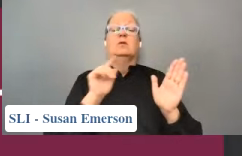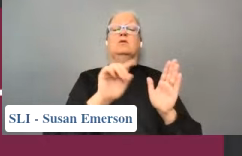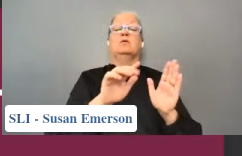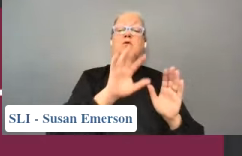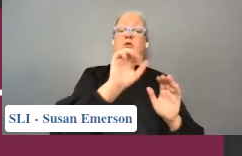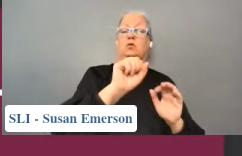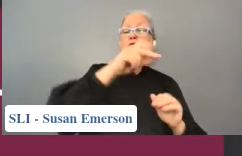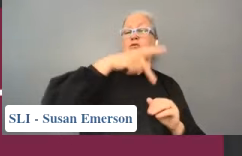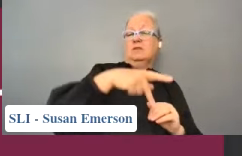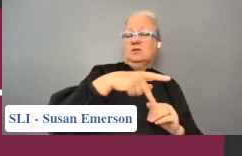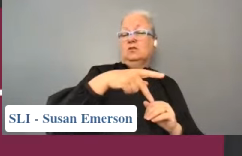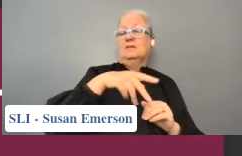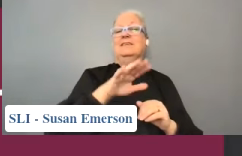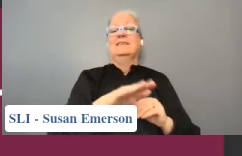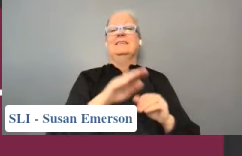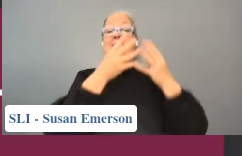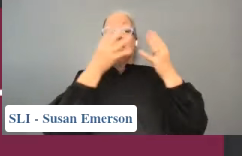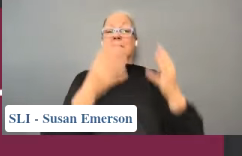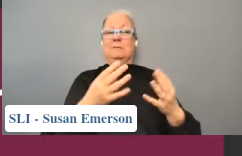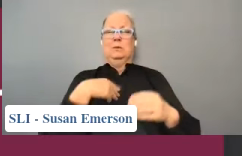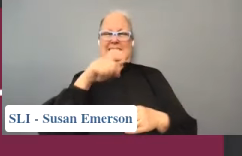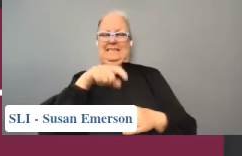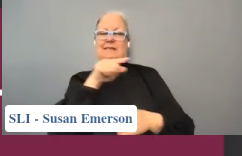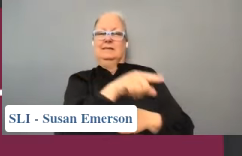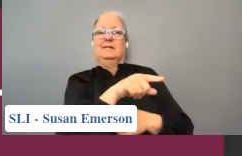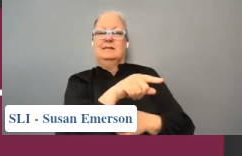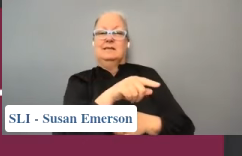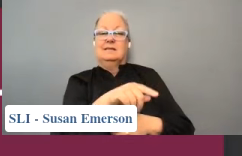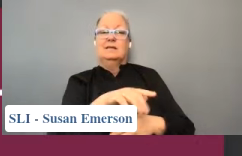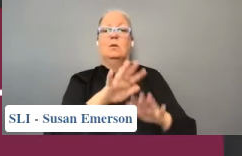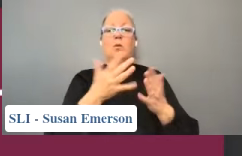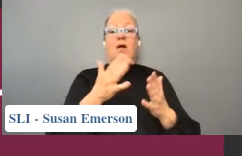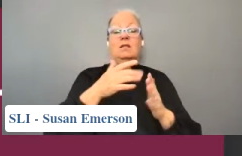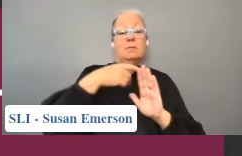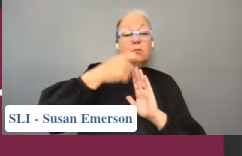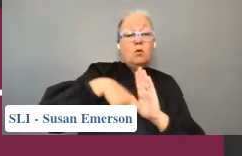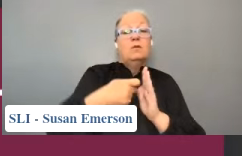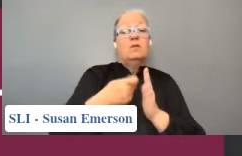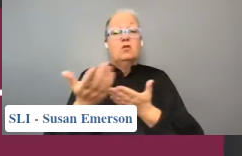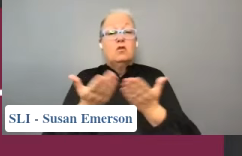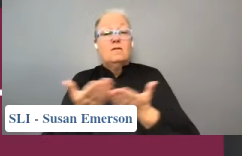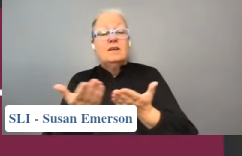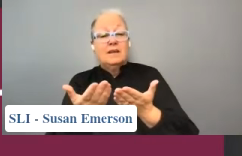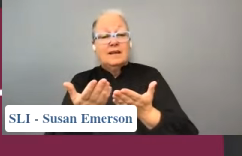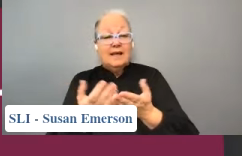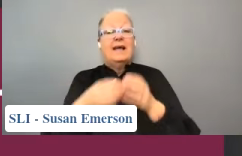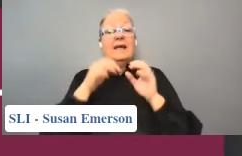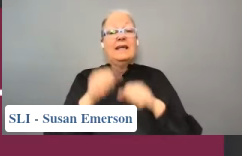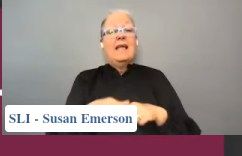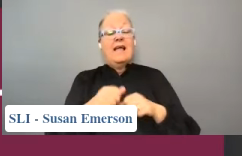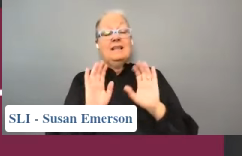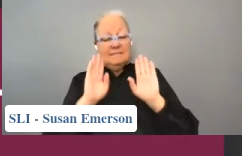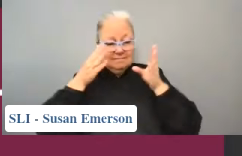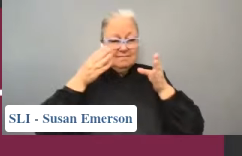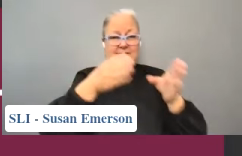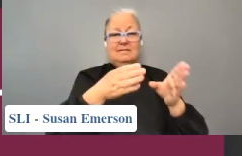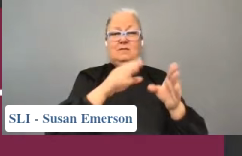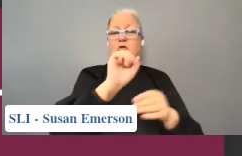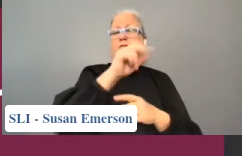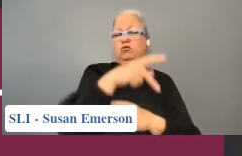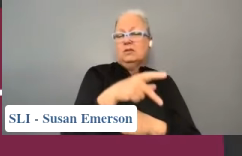that accounts for the range of policies, programs, and services that make up social protection, as well as their